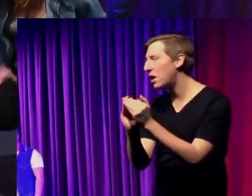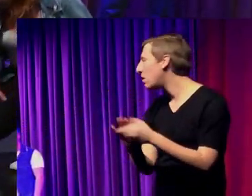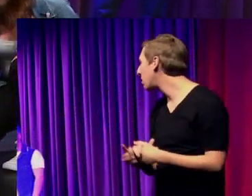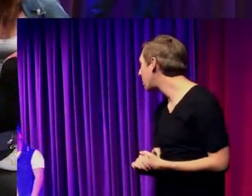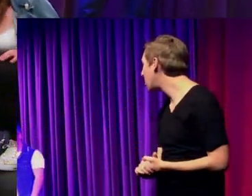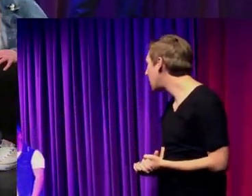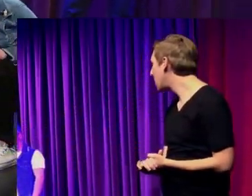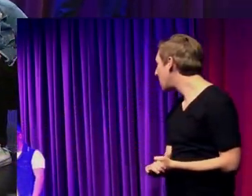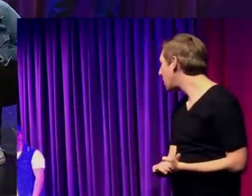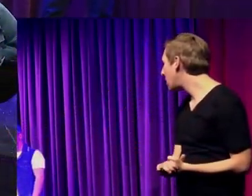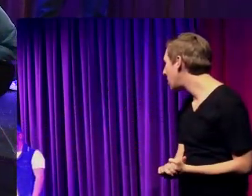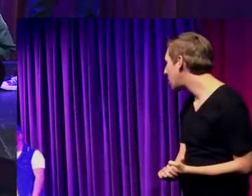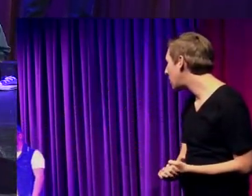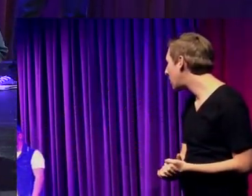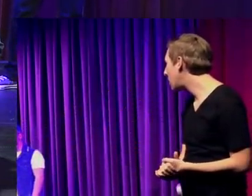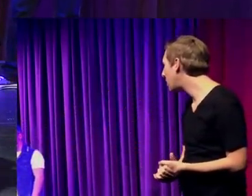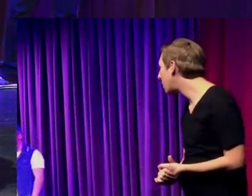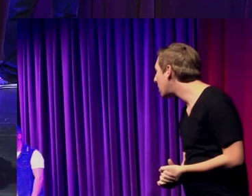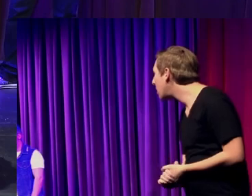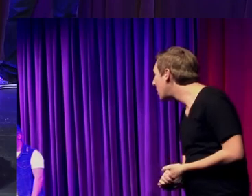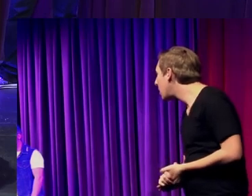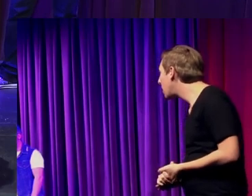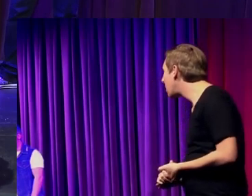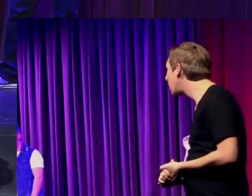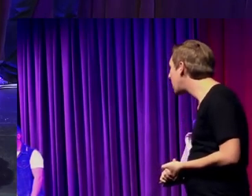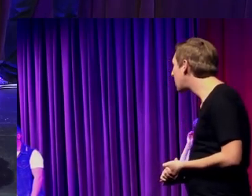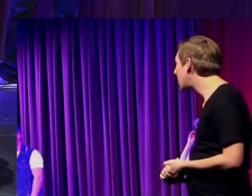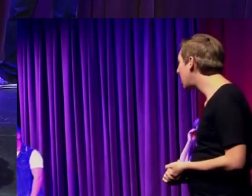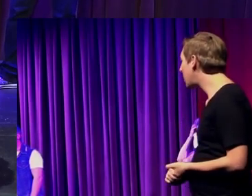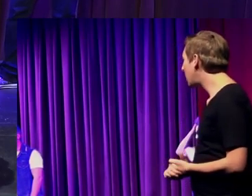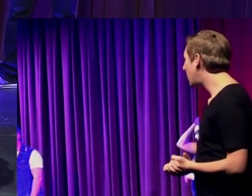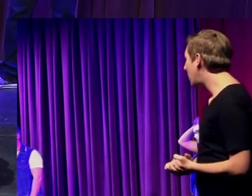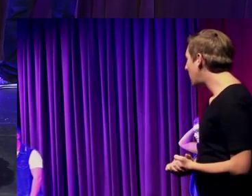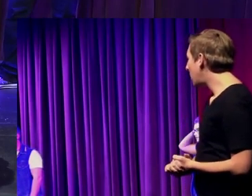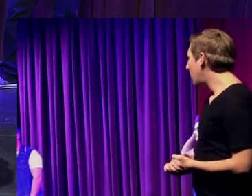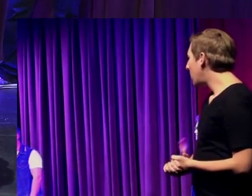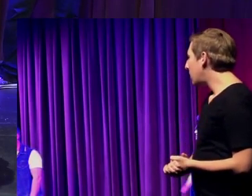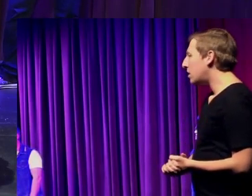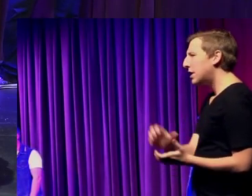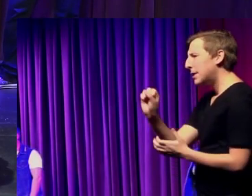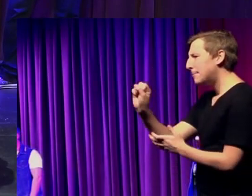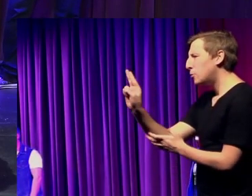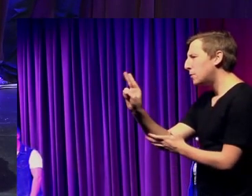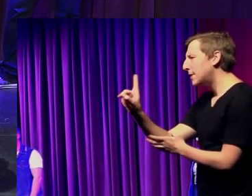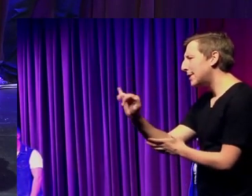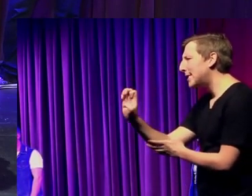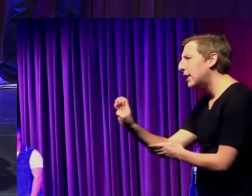Susie?